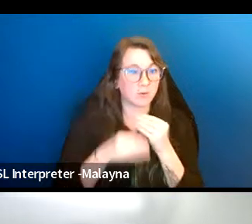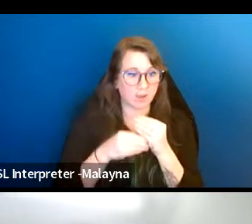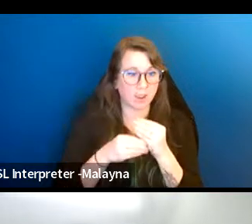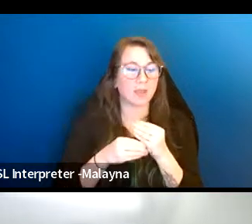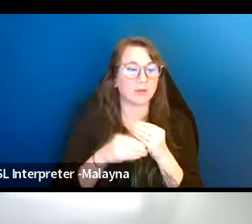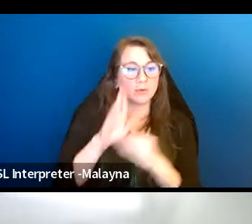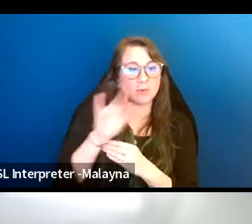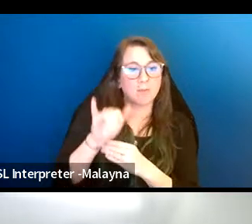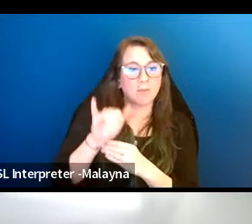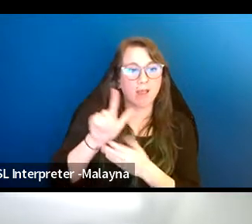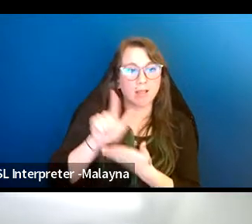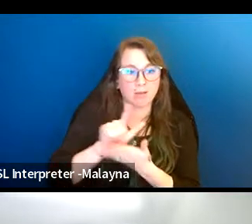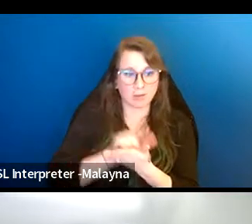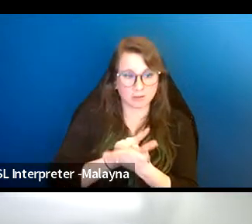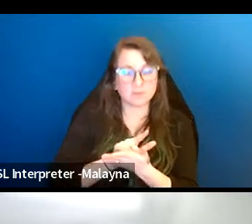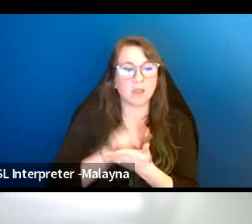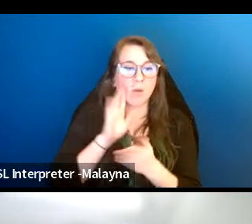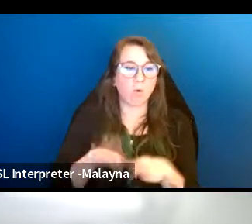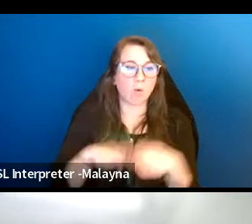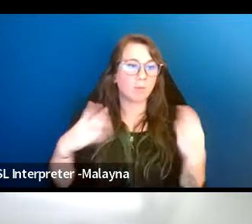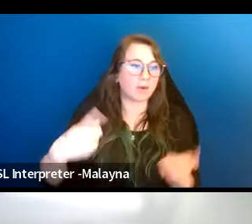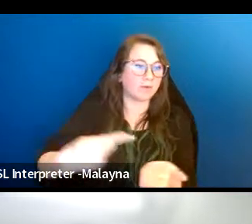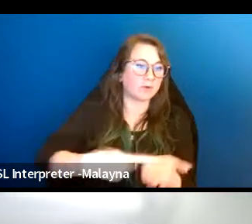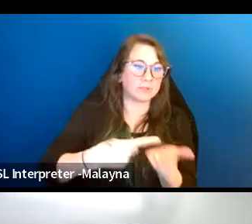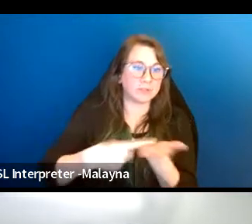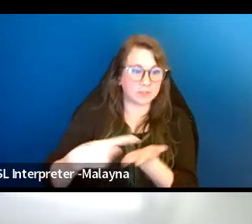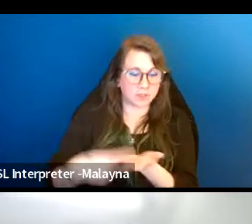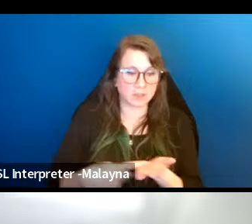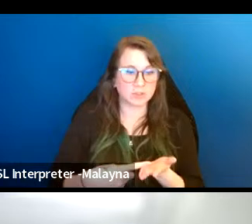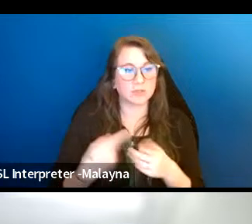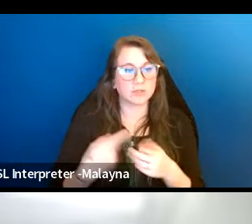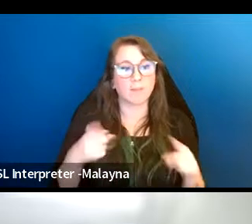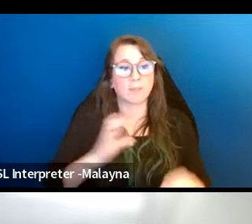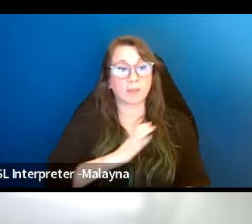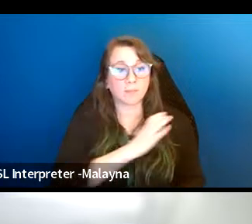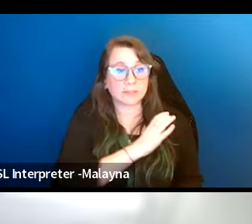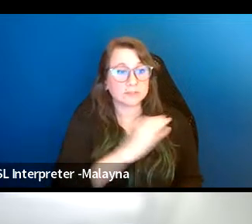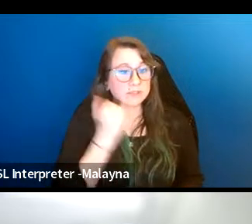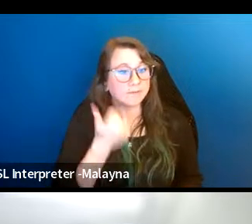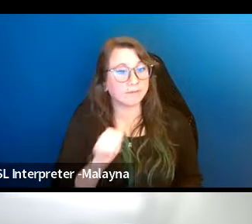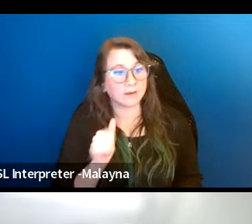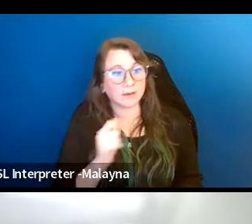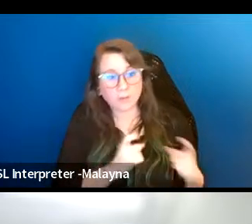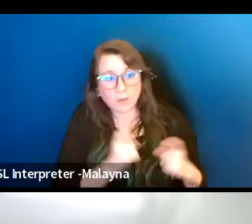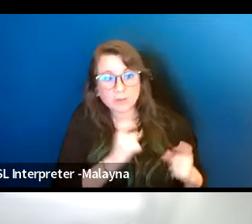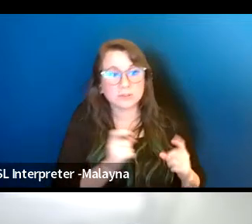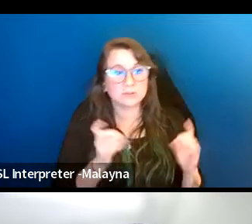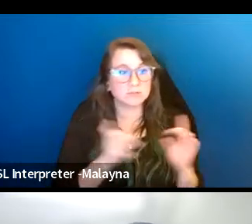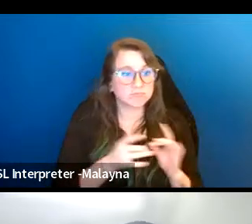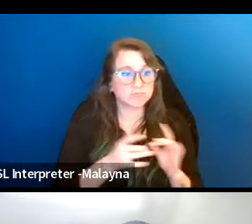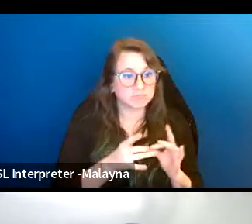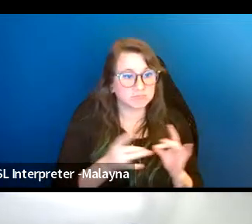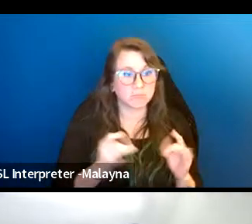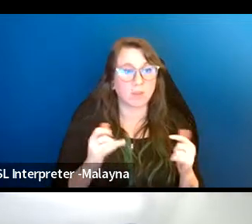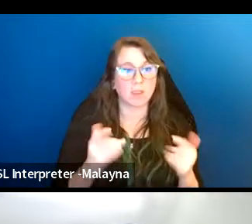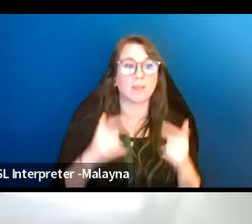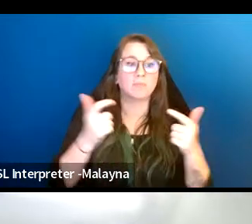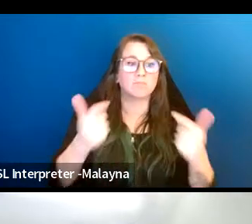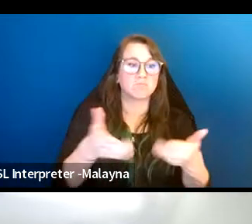the bylaws. I'll open it up for discussion from the commissioners if there's any questions or any questions from the